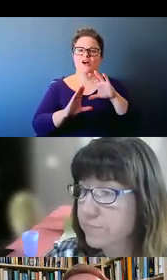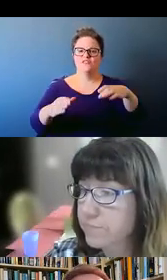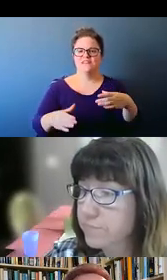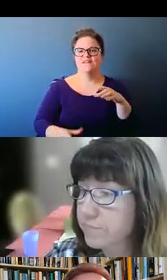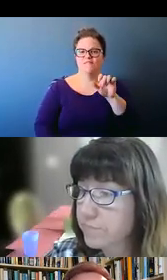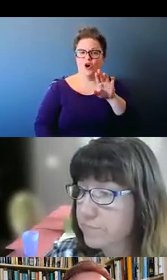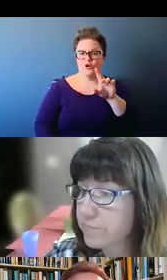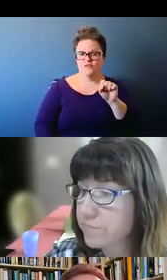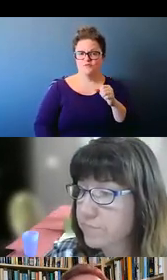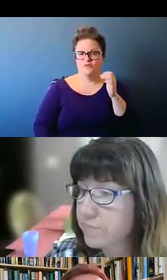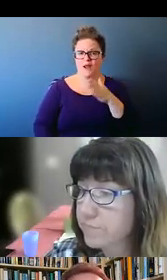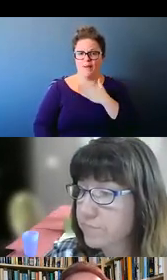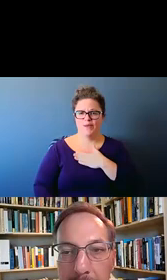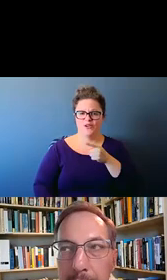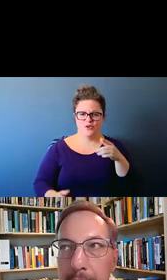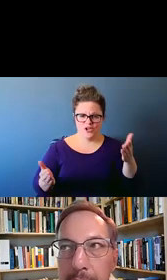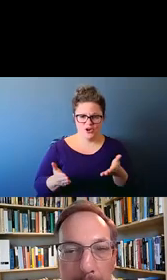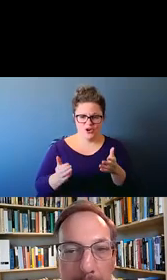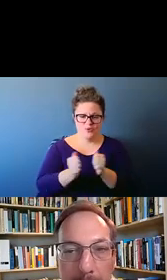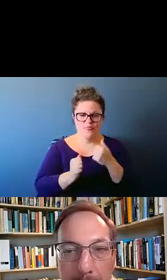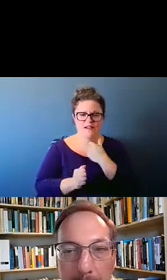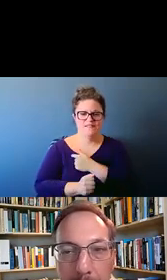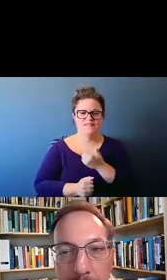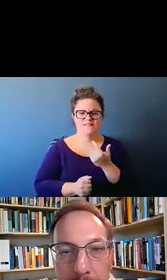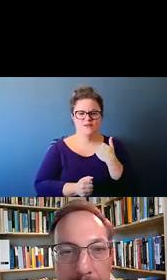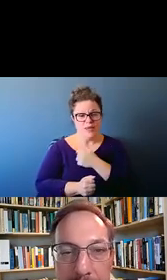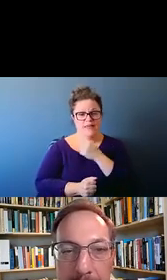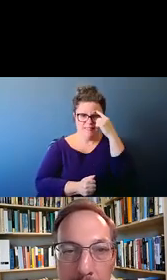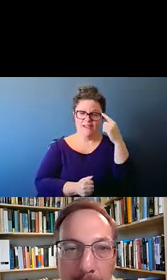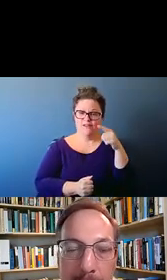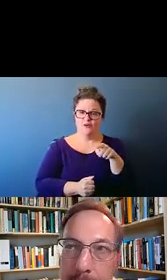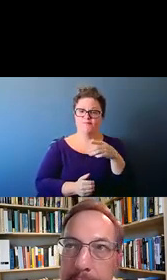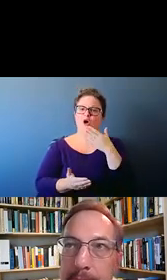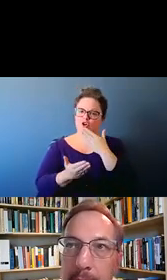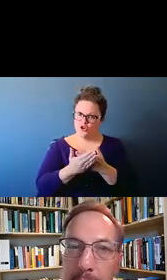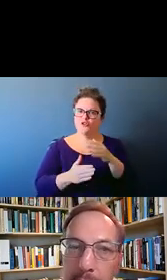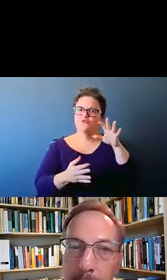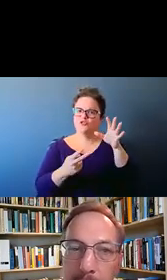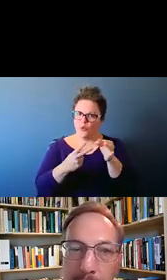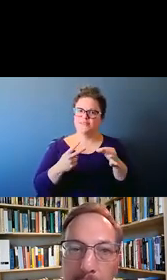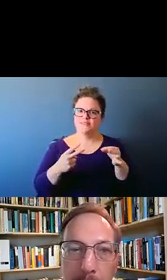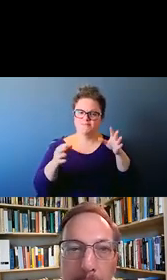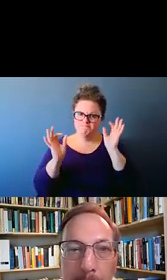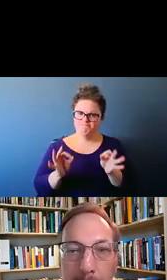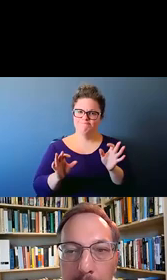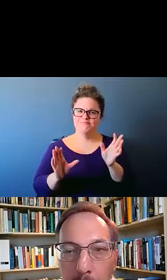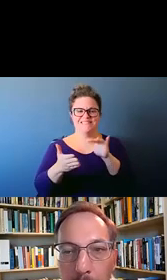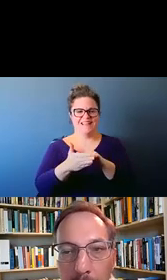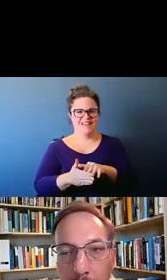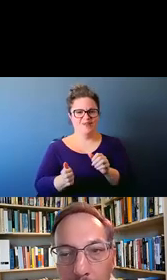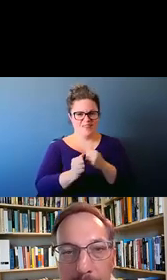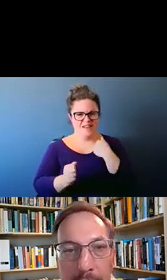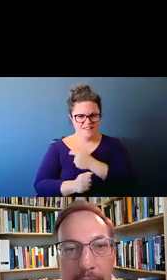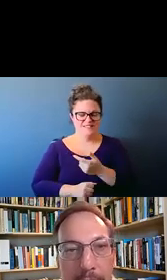us, and we really believe that you've made a great choice to study with us. So I'm here to talk a little bit about